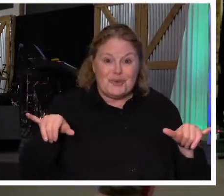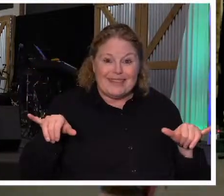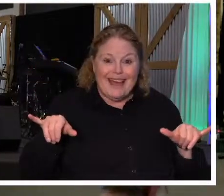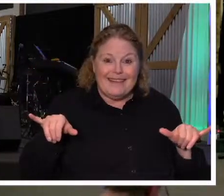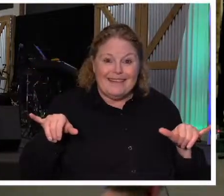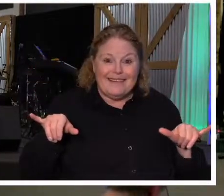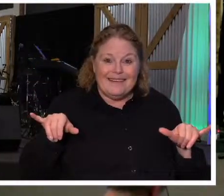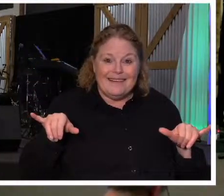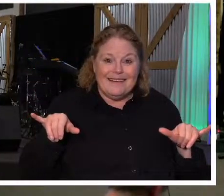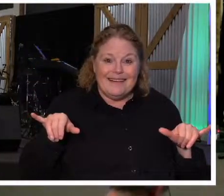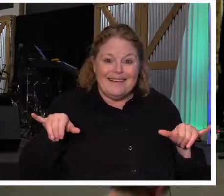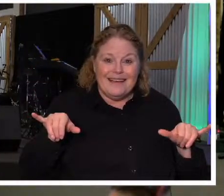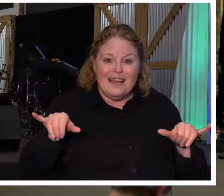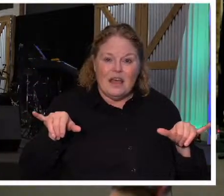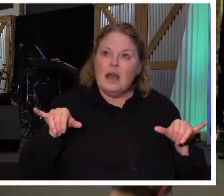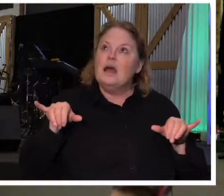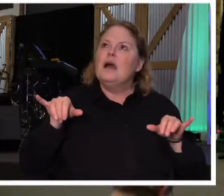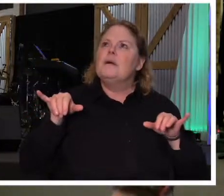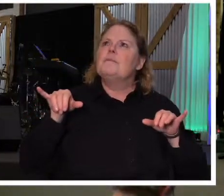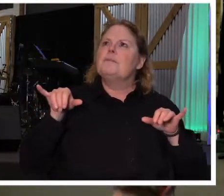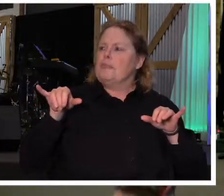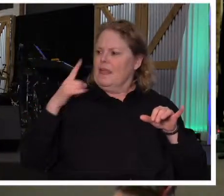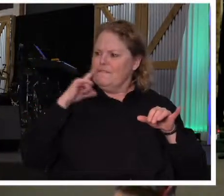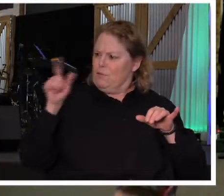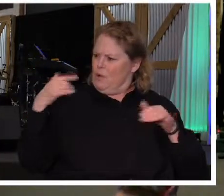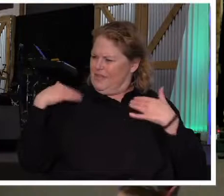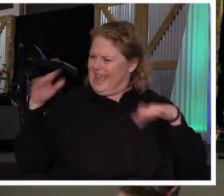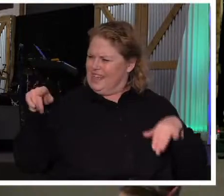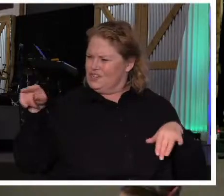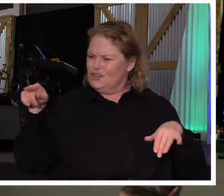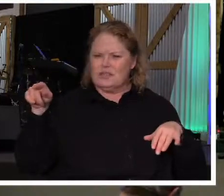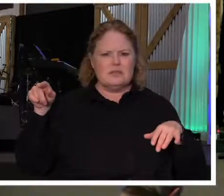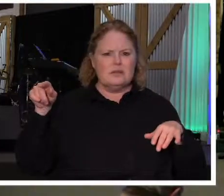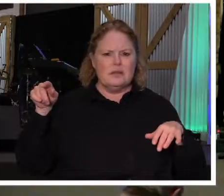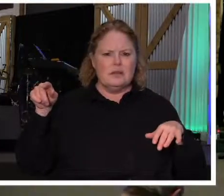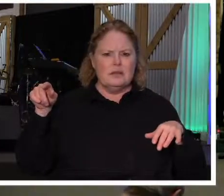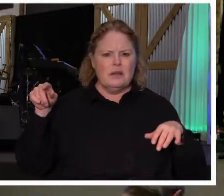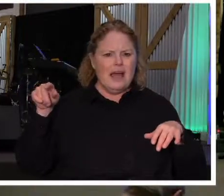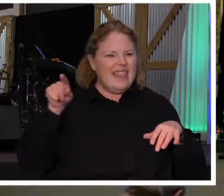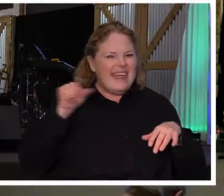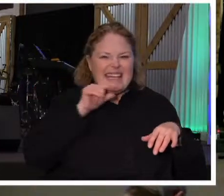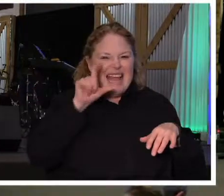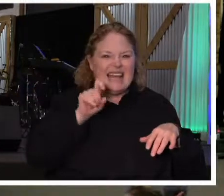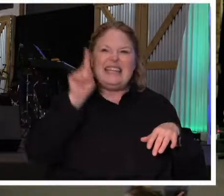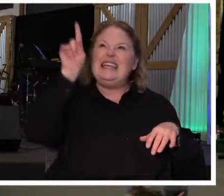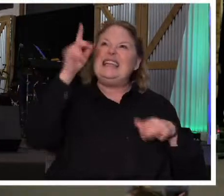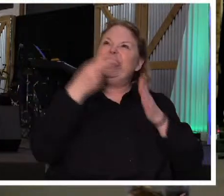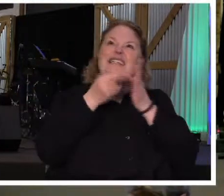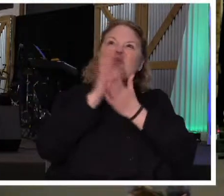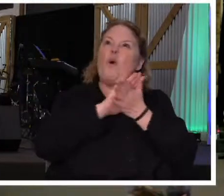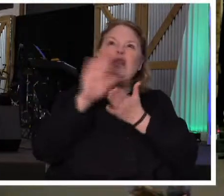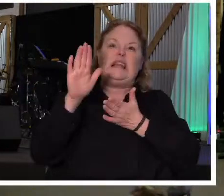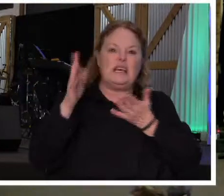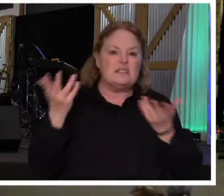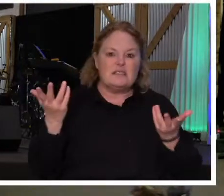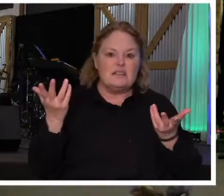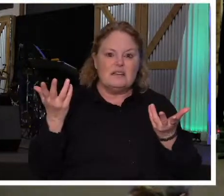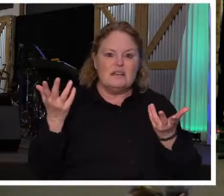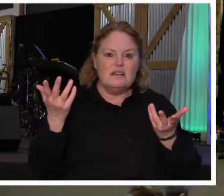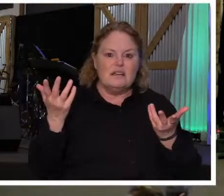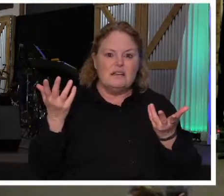his holiness was not useful. His holiness was not useful to them. It was just beautiful to